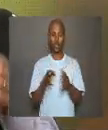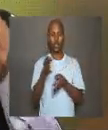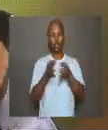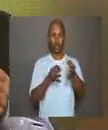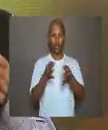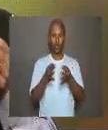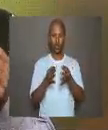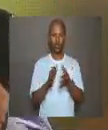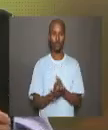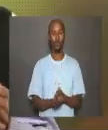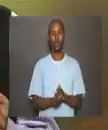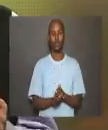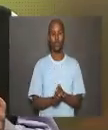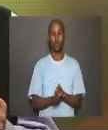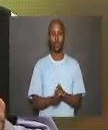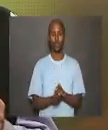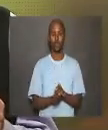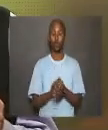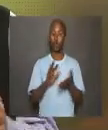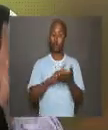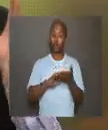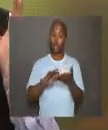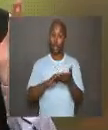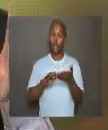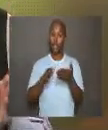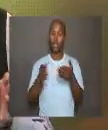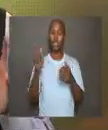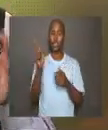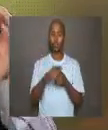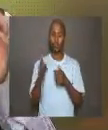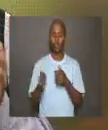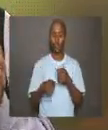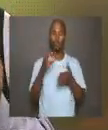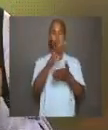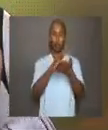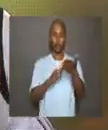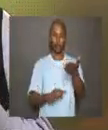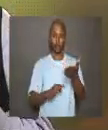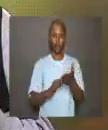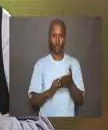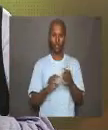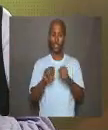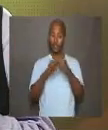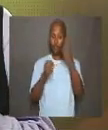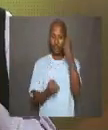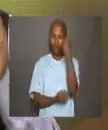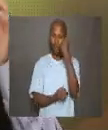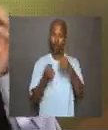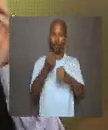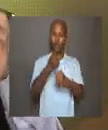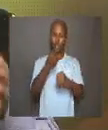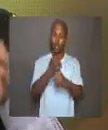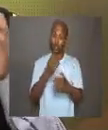about rational expressions. We have studied their simplified forms,